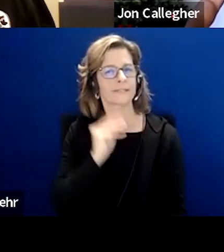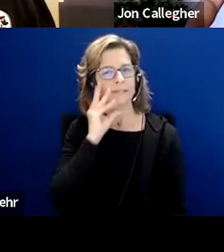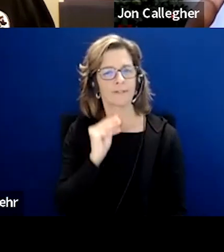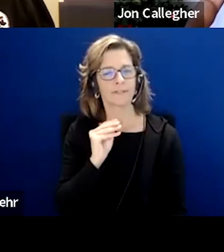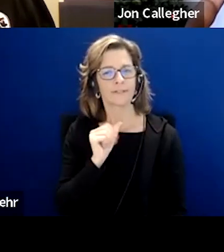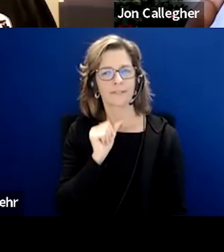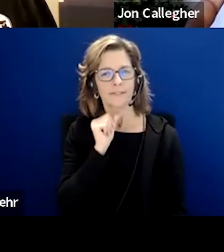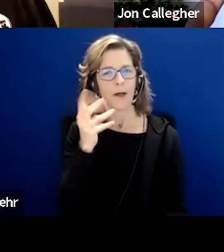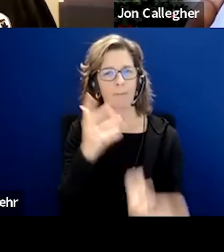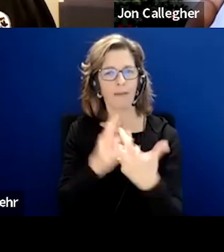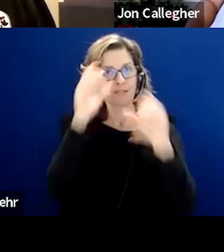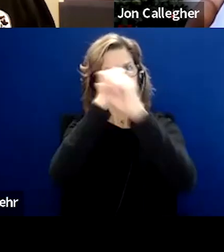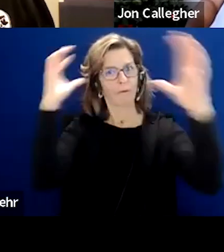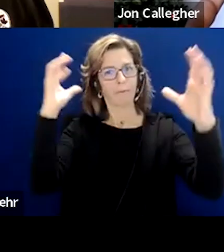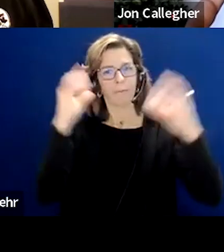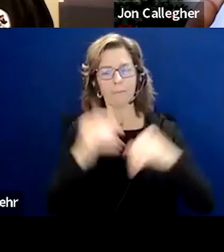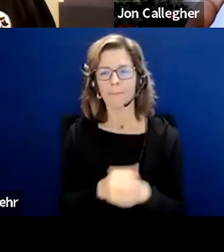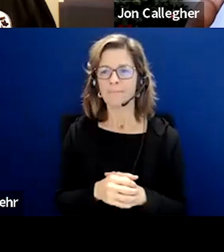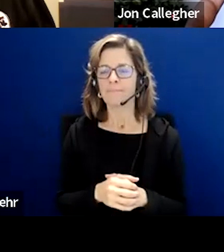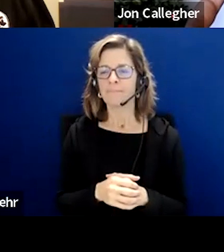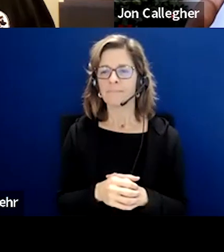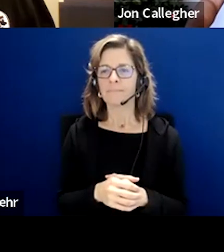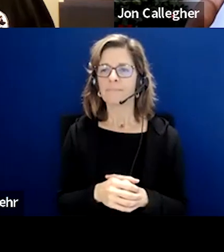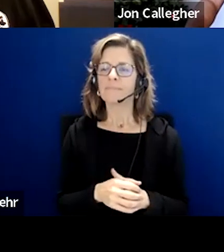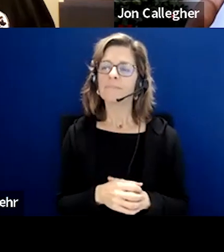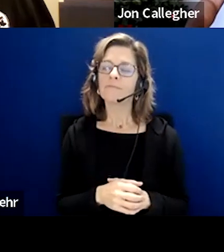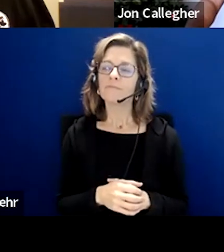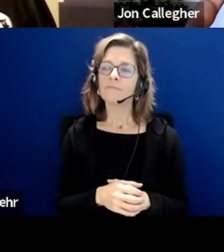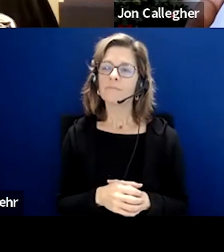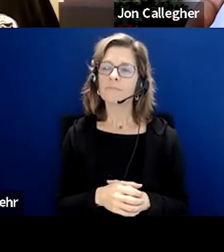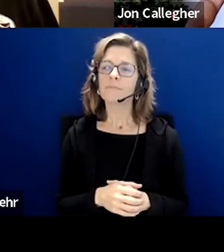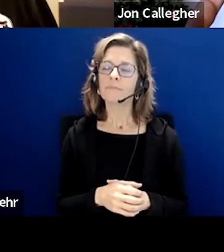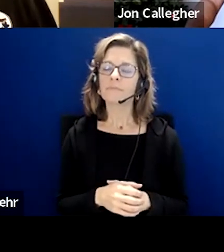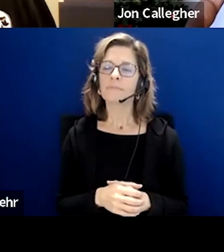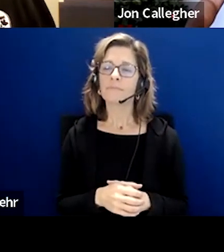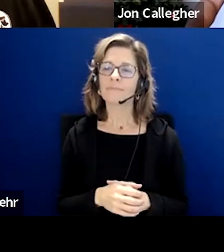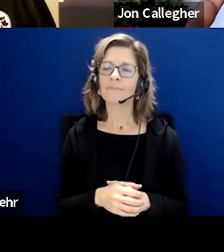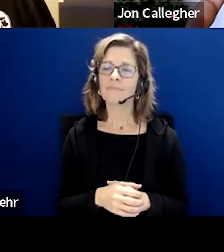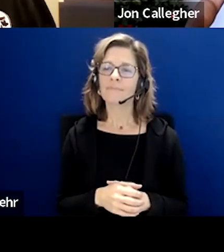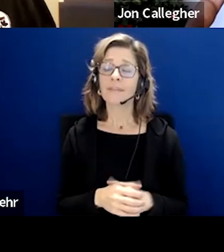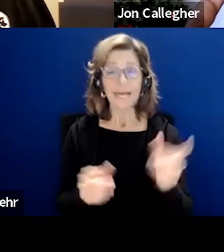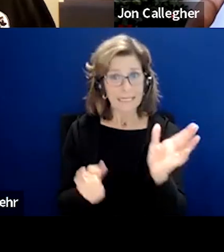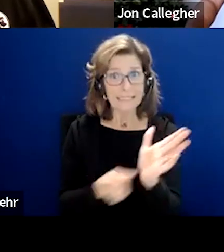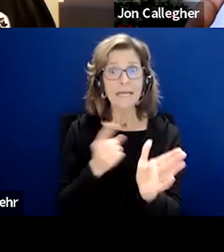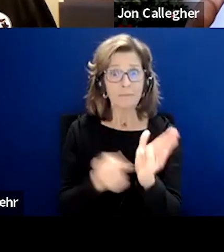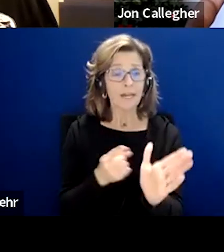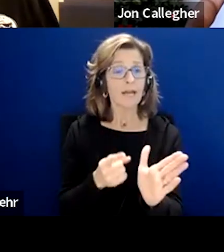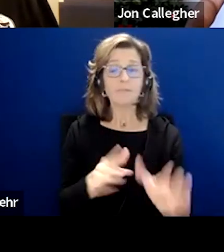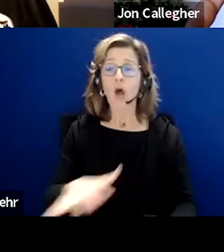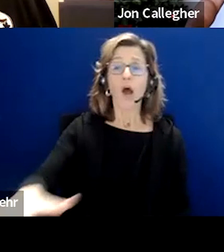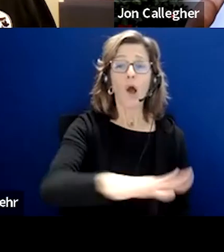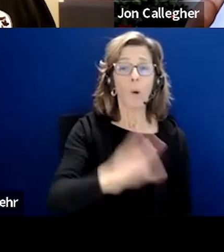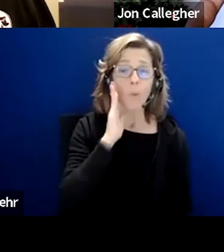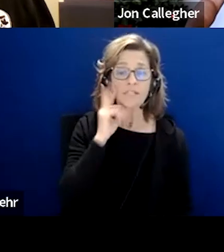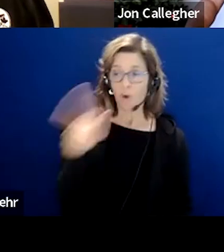the reality is, there's going to be obvious success stories, and there is loss, but